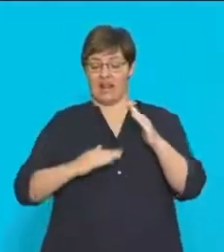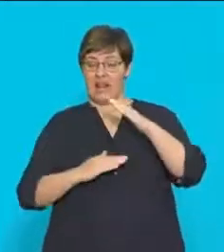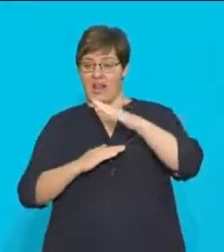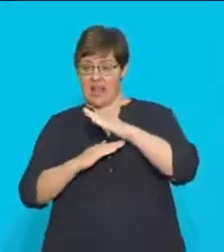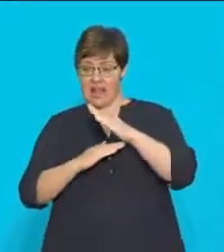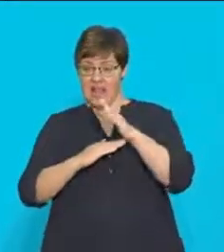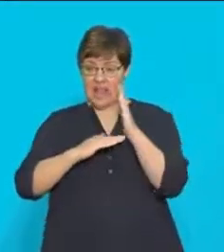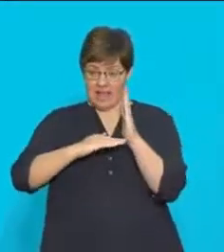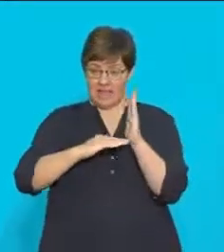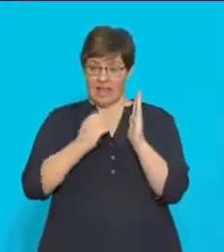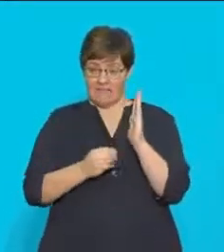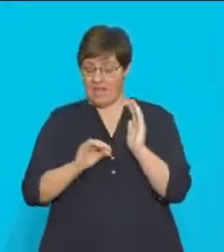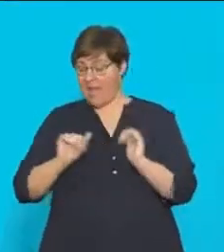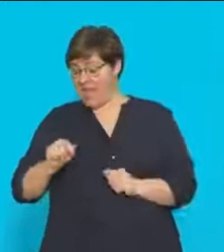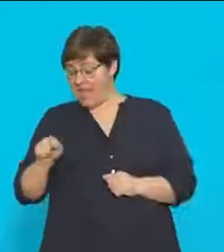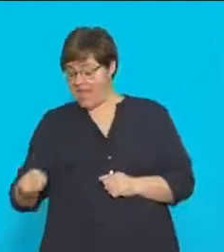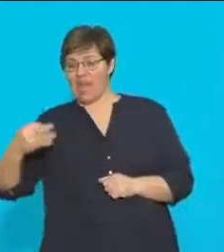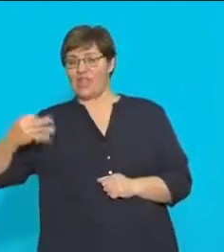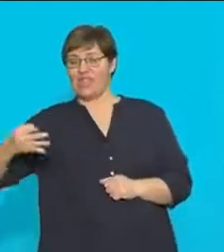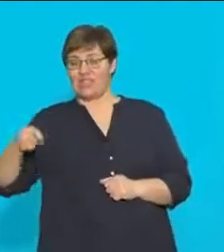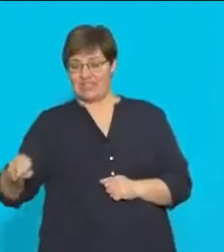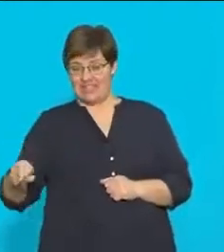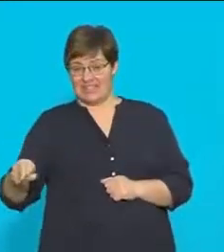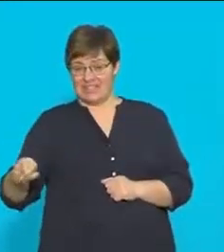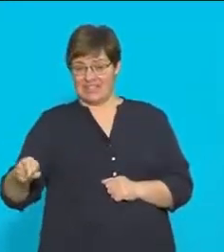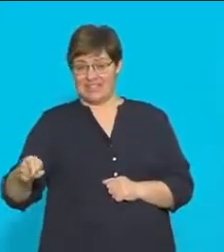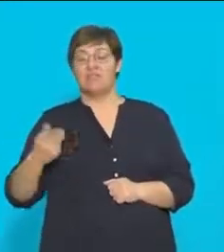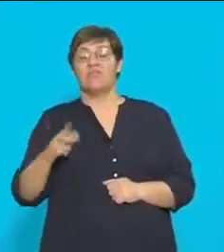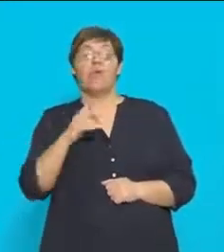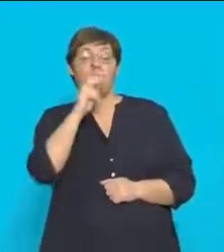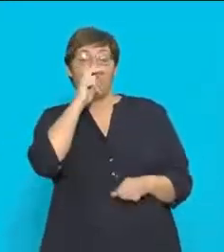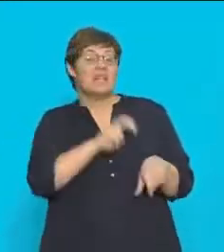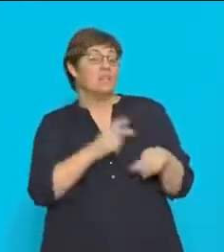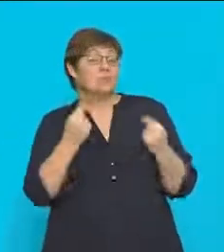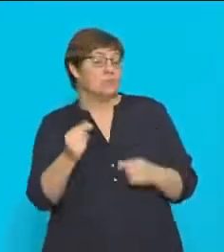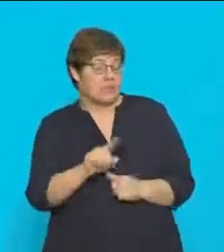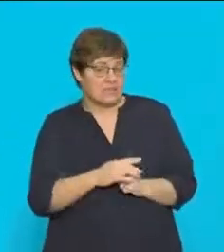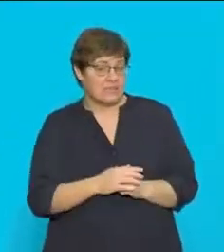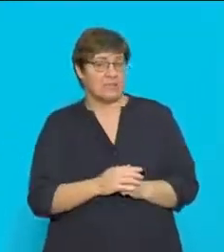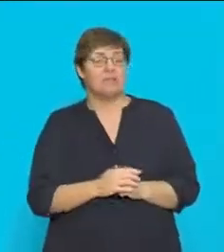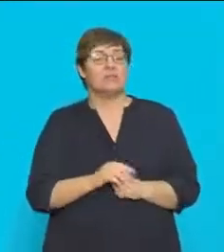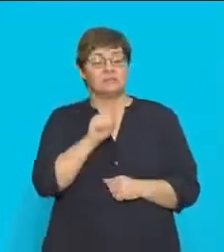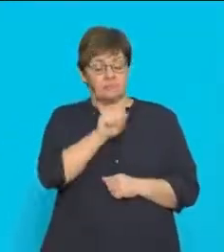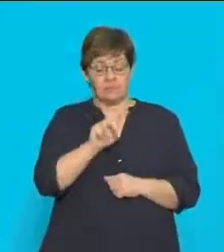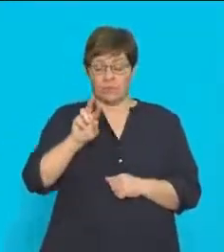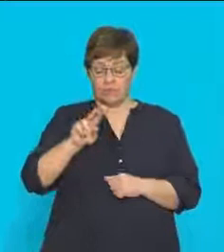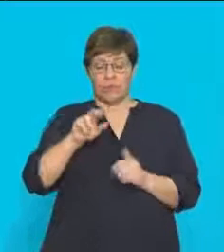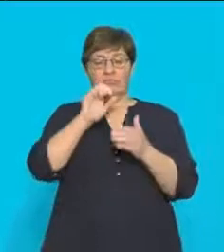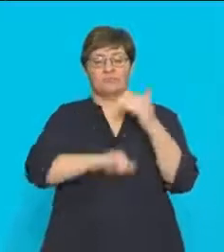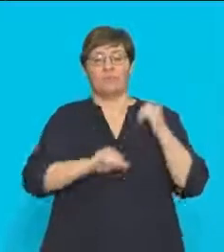angle in this triangle here. So all we need to do is subtract those two angles from 180